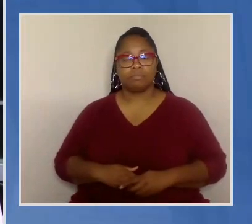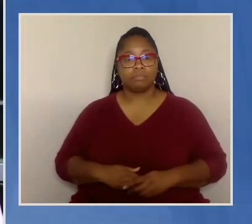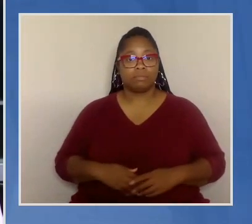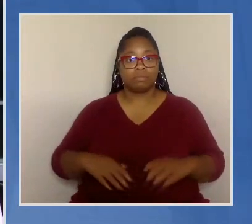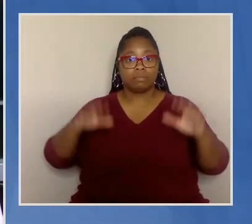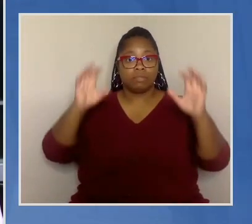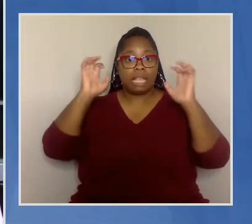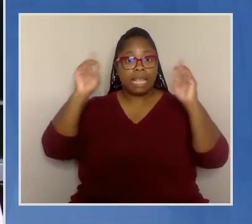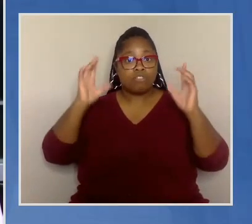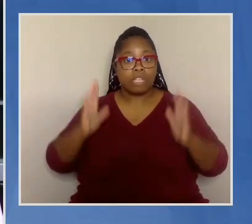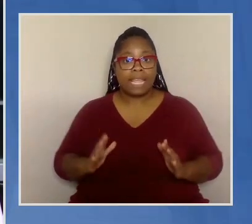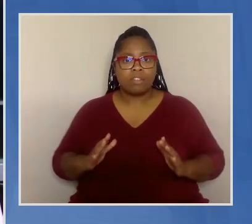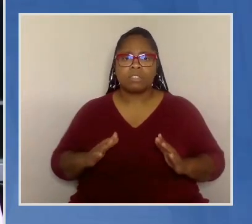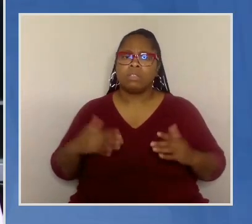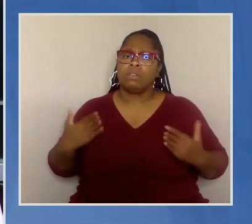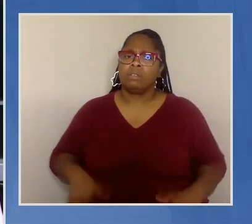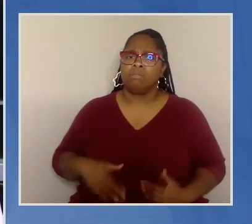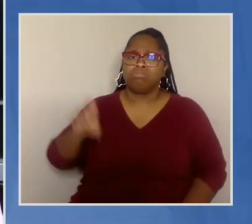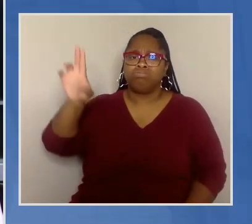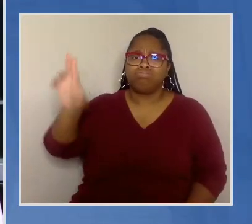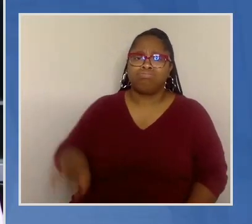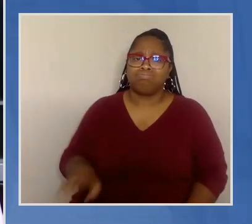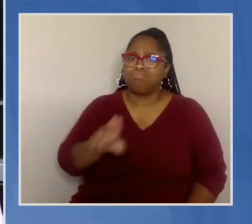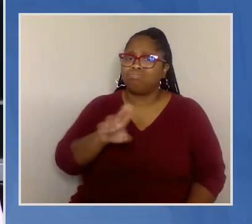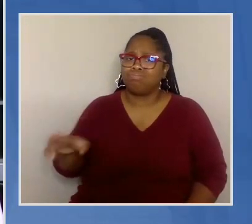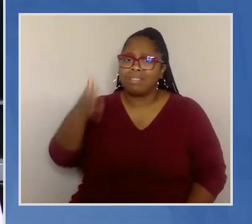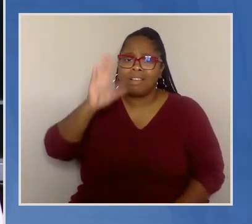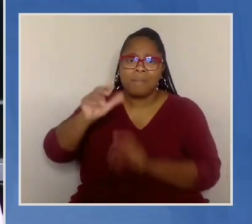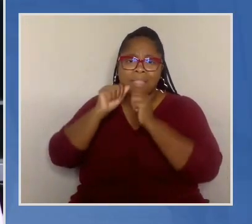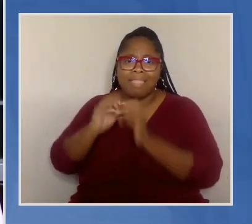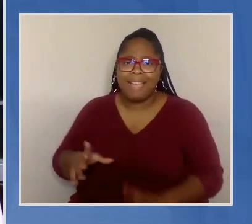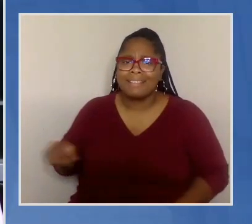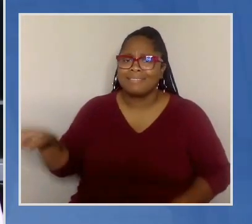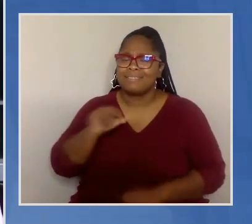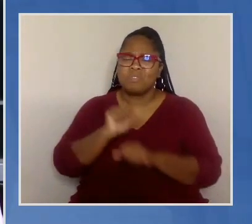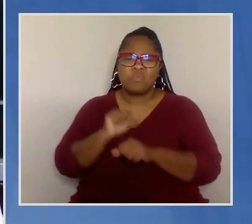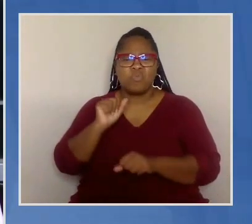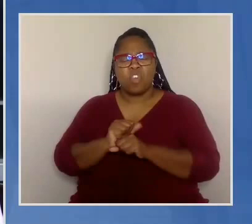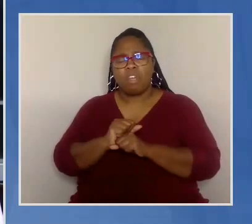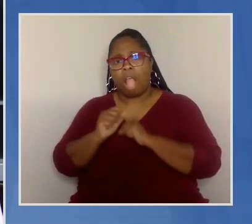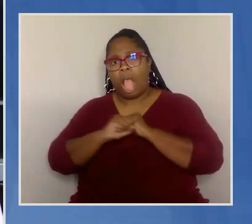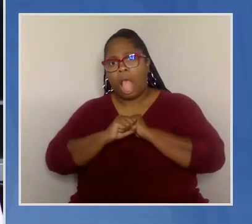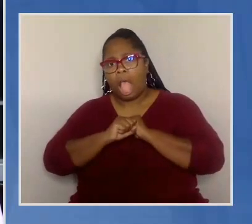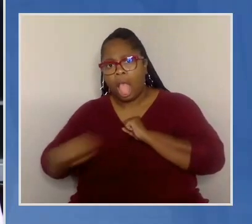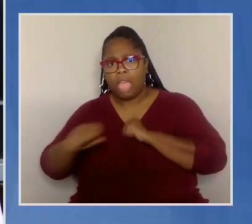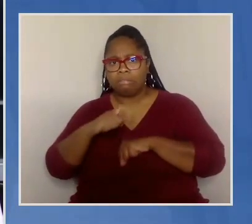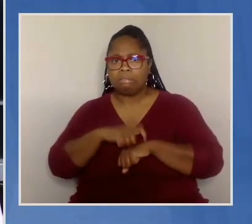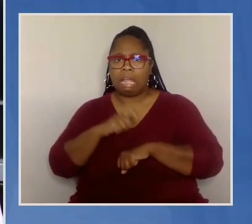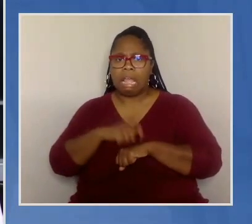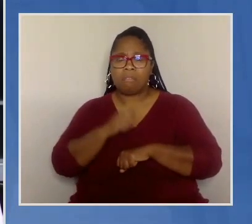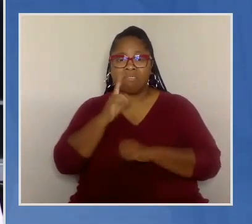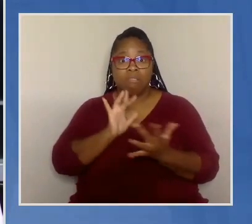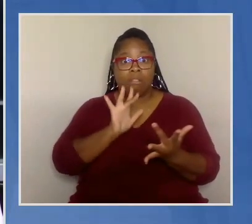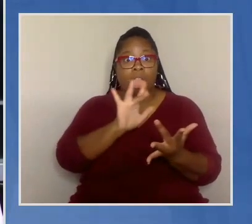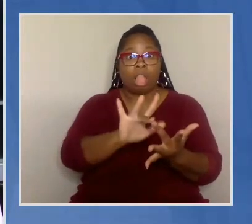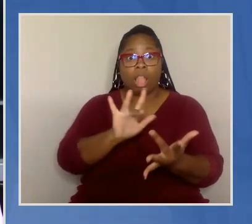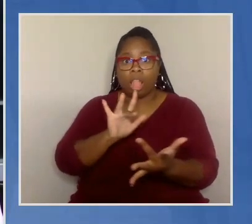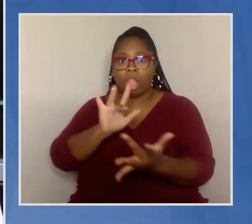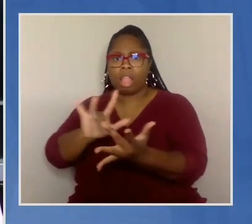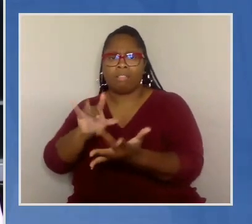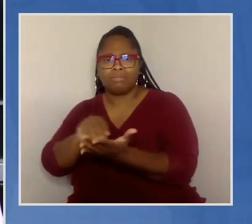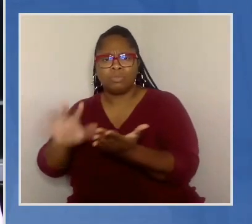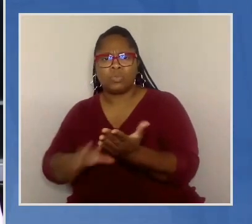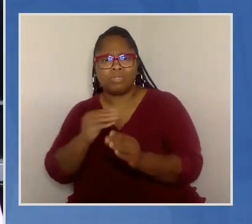Educators God bless the educators, are working long hours to reach students in